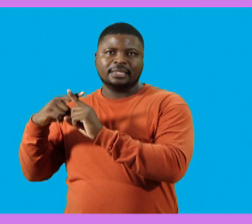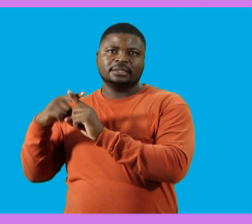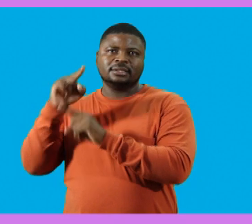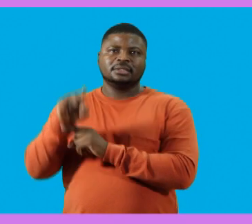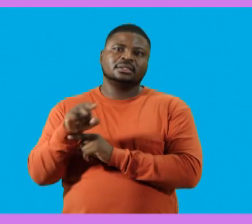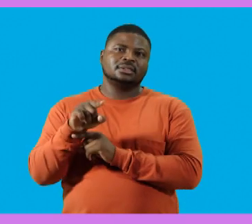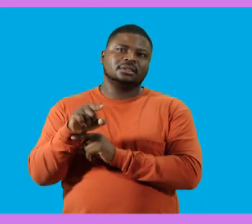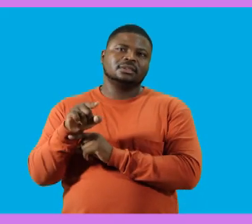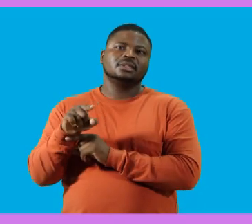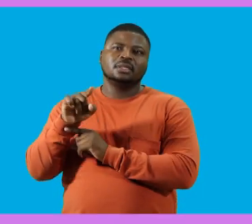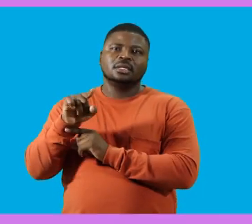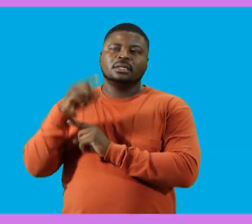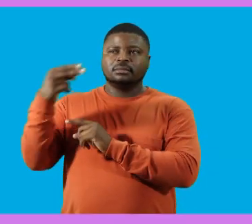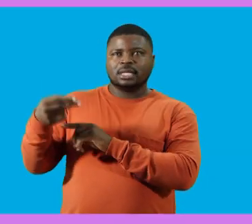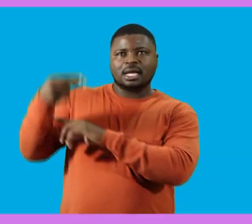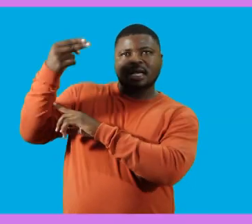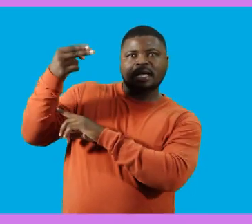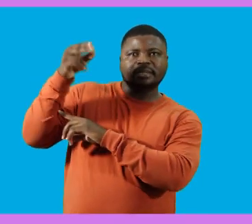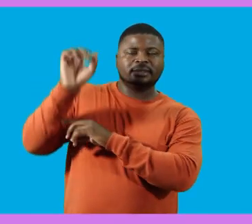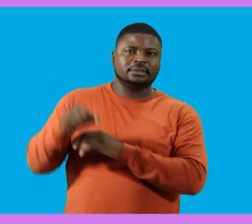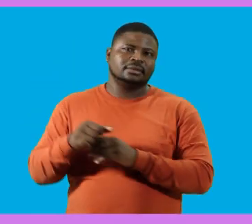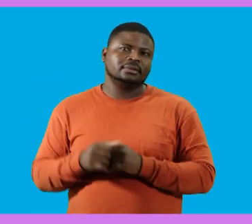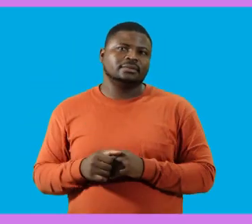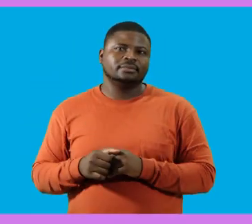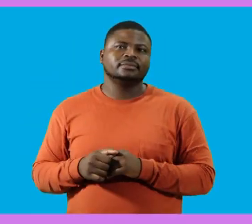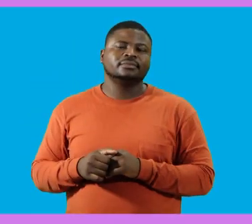plus the length times the height